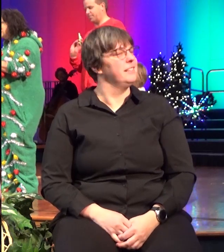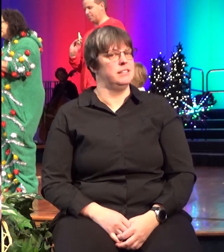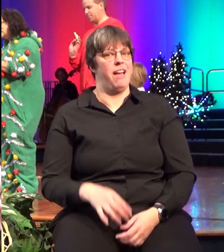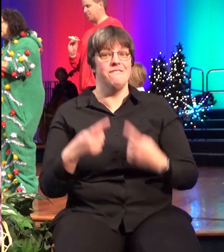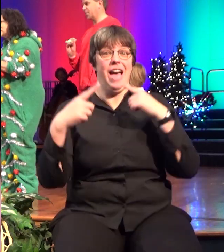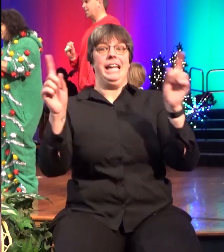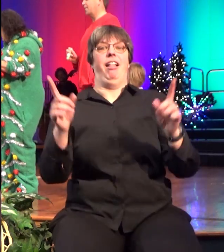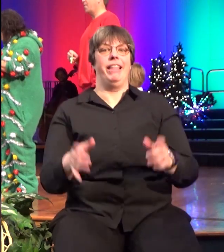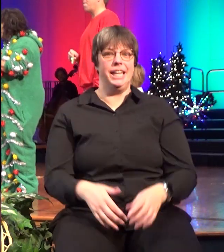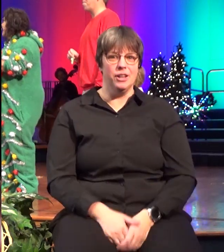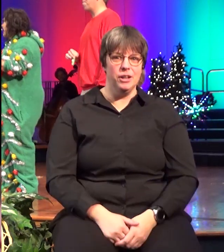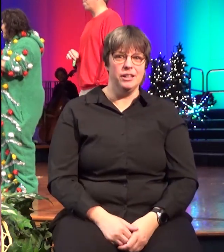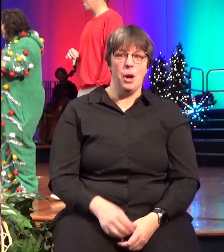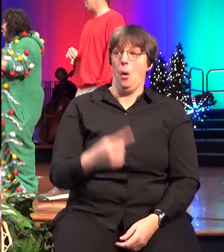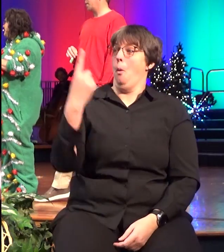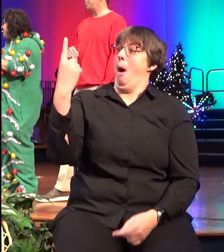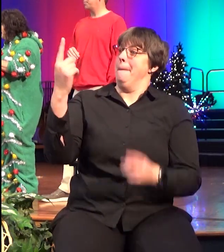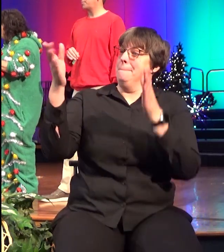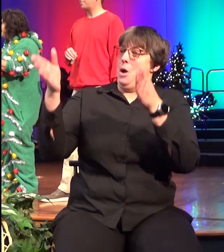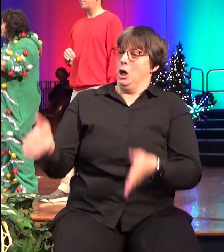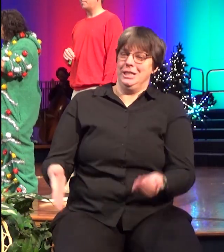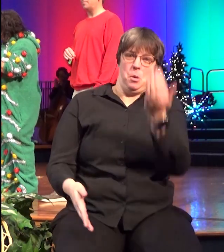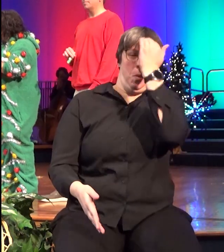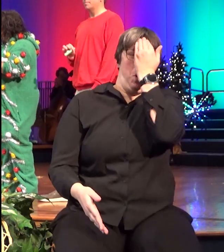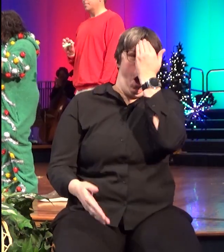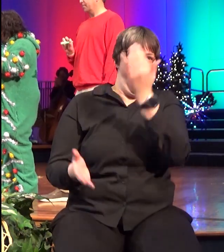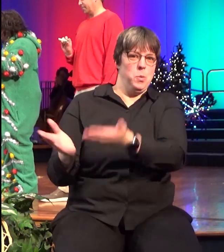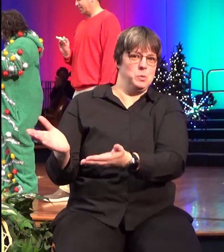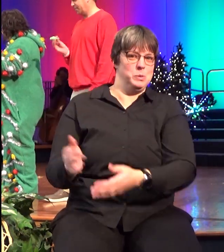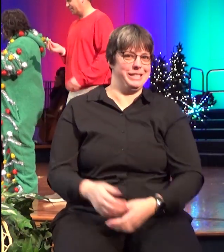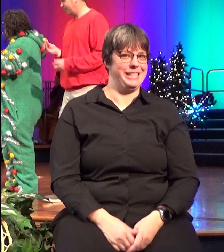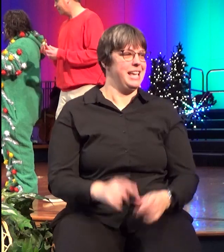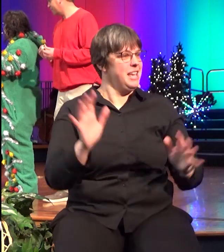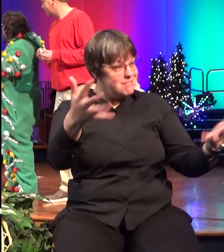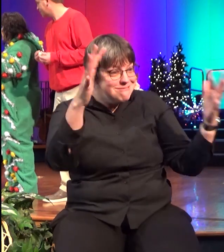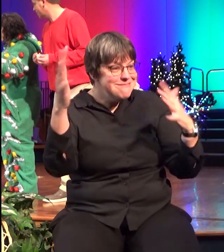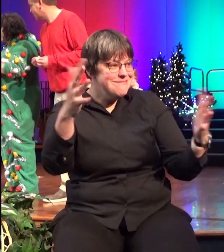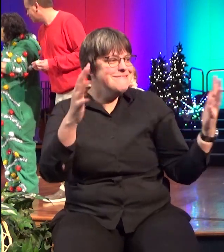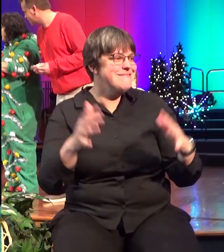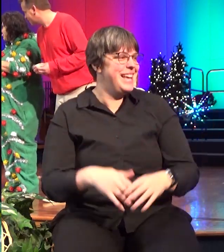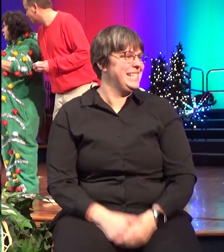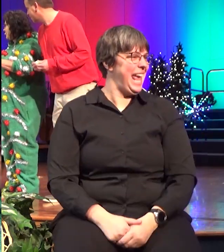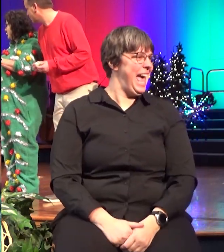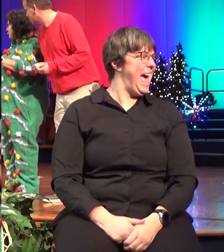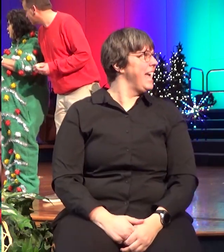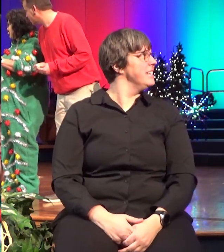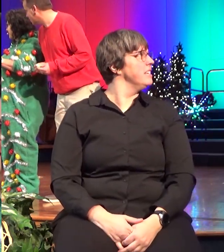Finally, one person who knows how to play a kazoo. All right.